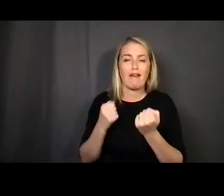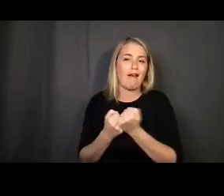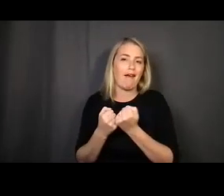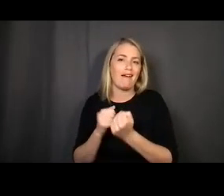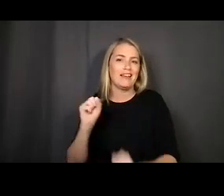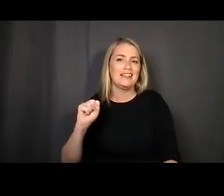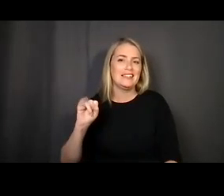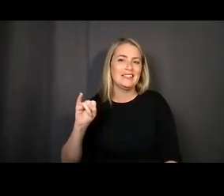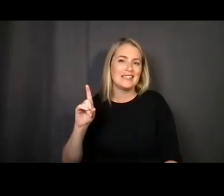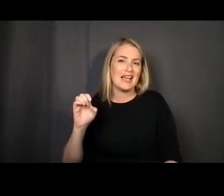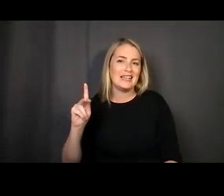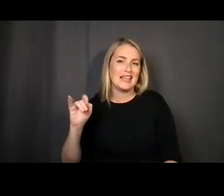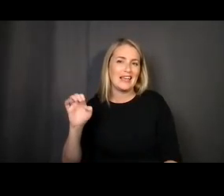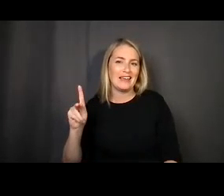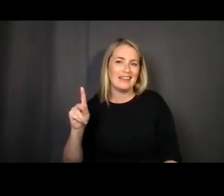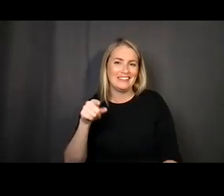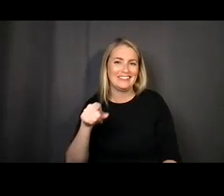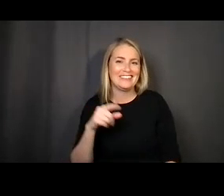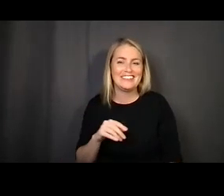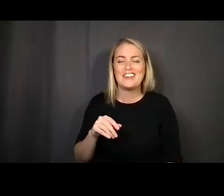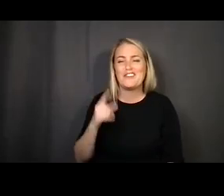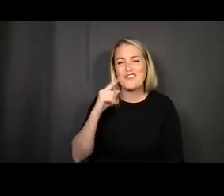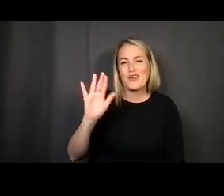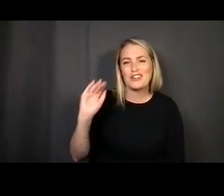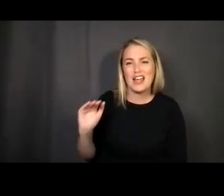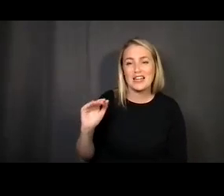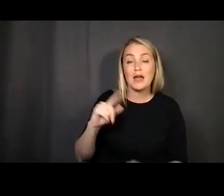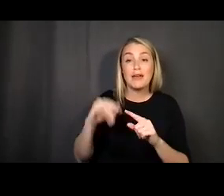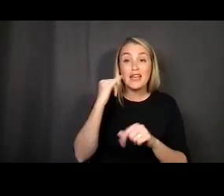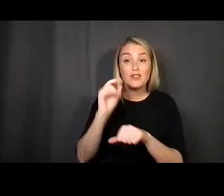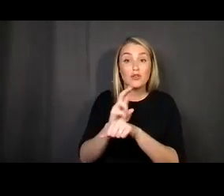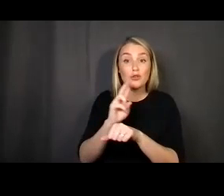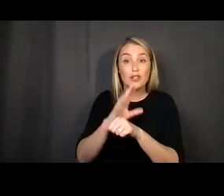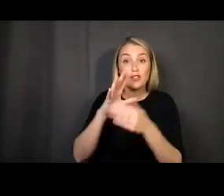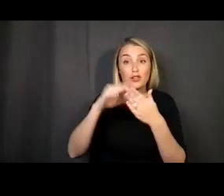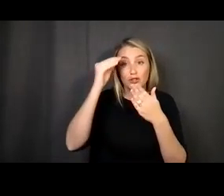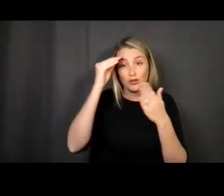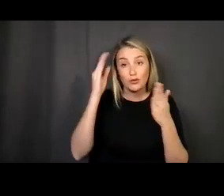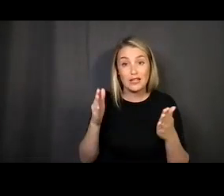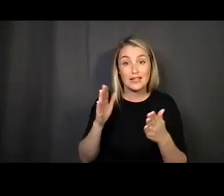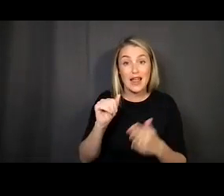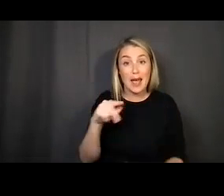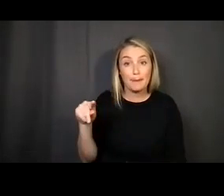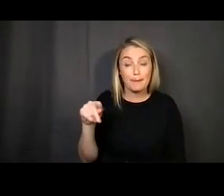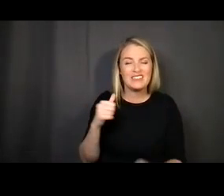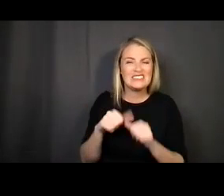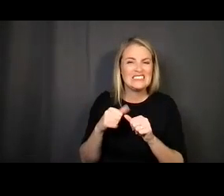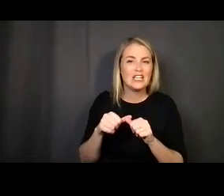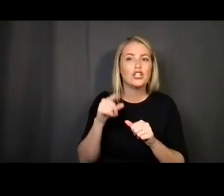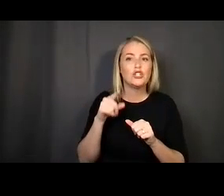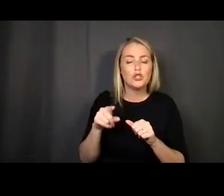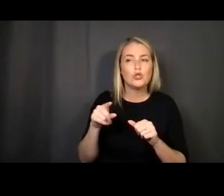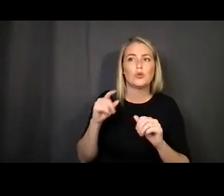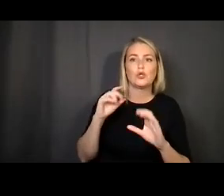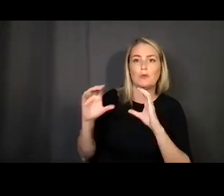child in their usarlo learning. y cómo quieren But ayudar if you are al using the student conocimiento app, de just sus niños. remember that you are Recuerden en communicating realidad